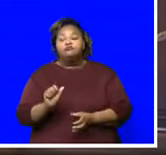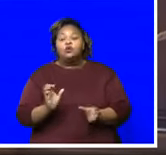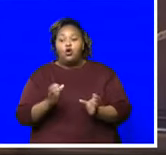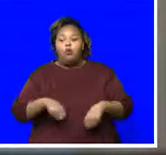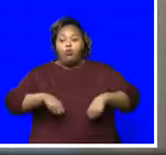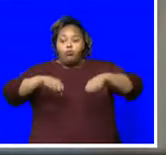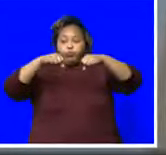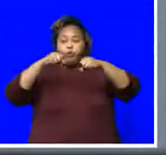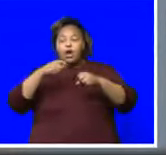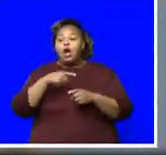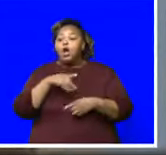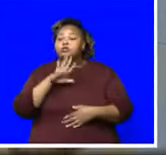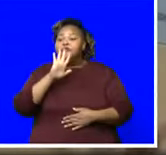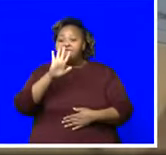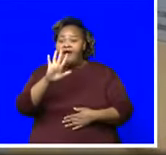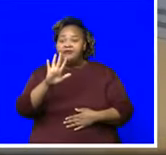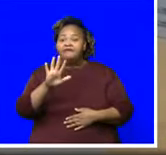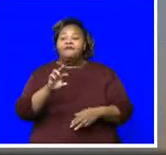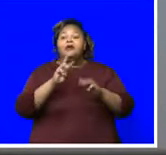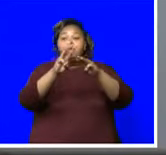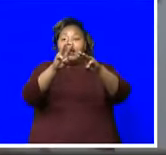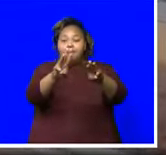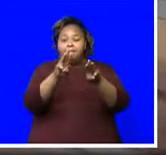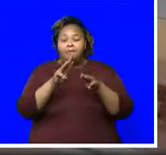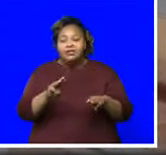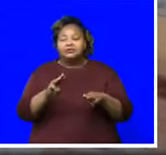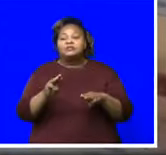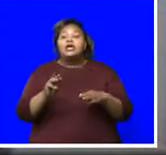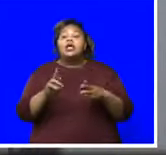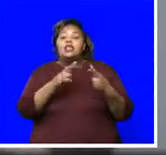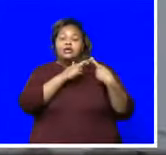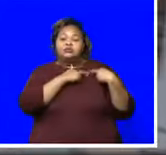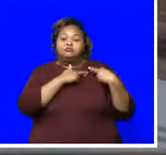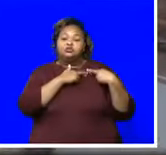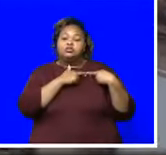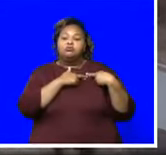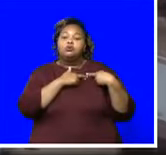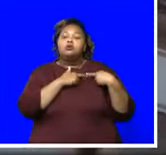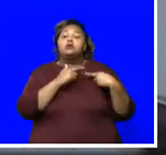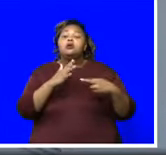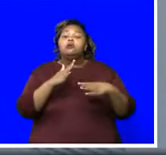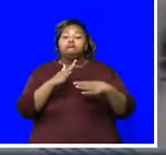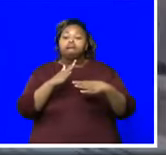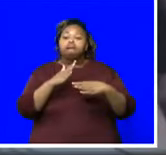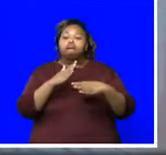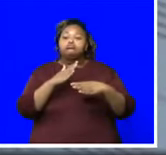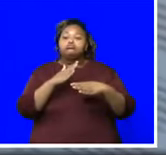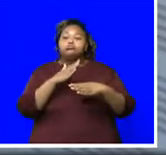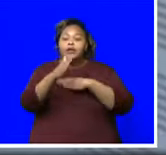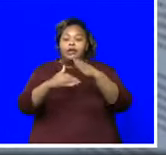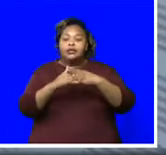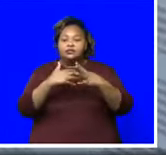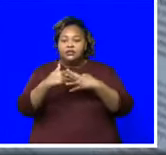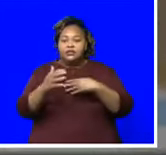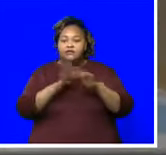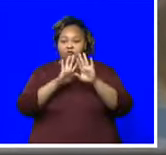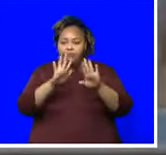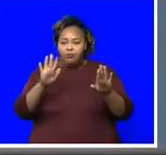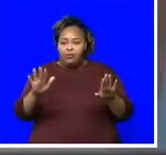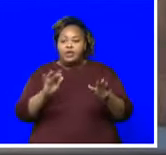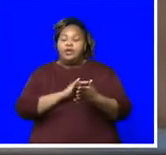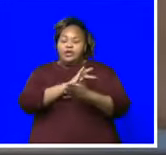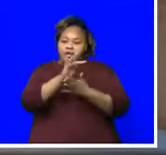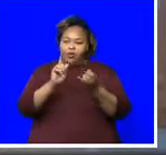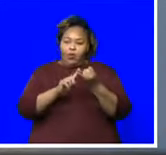kuleli lokufaka ikhasi lona wase Old Stone Church Sugarcane Museum welibandla welibhange lelikhulu iCentral Bank of Eswatini